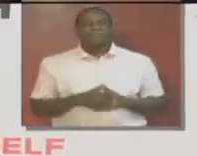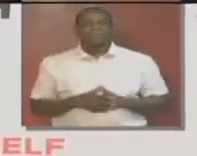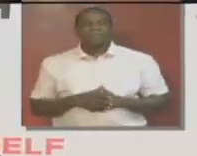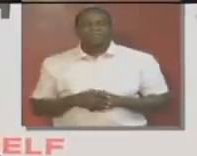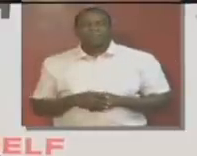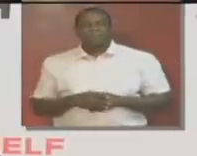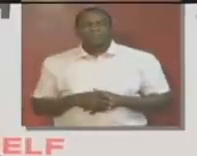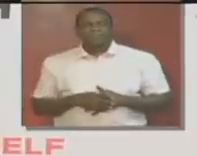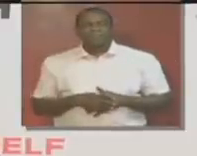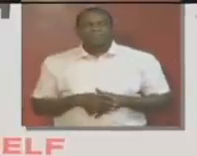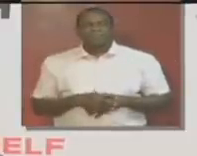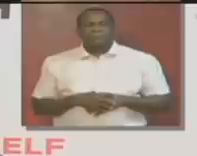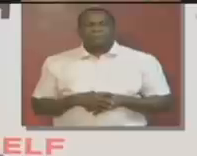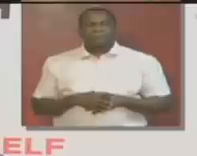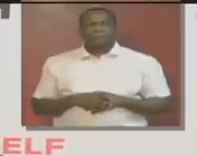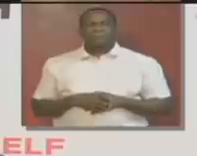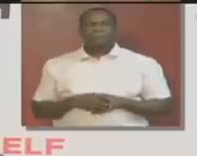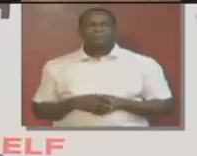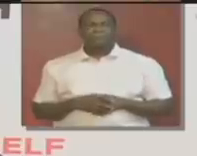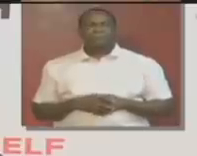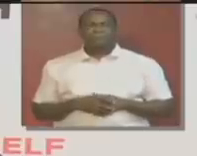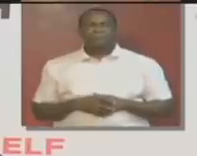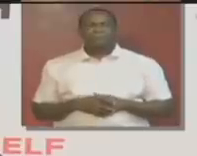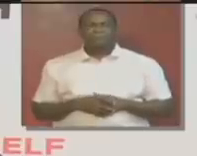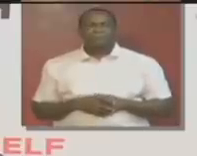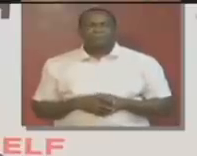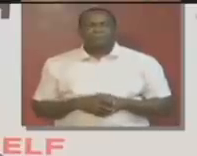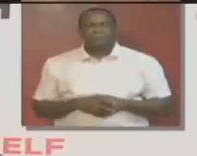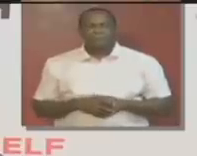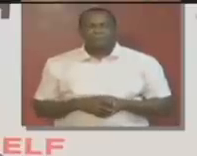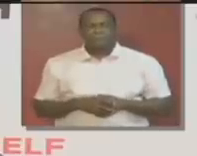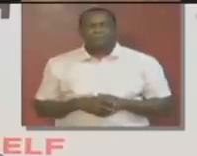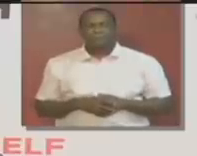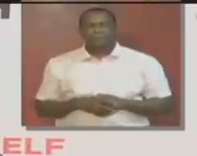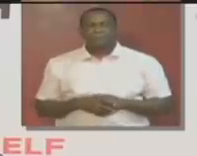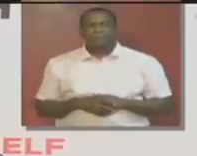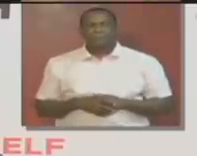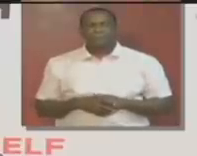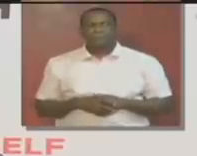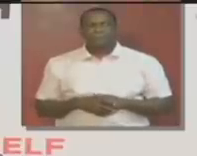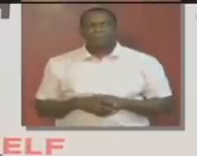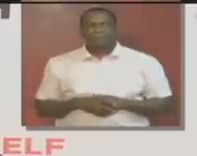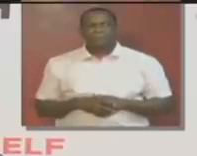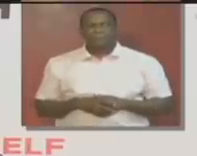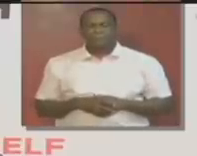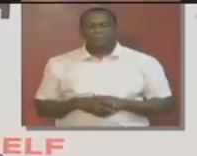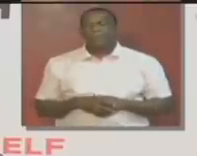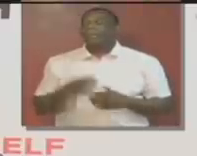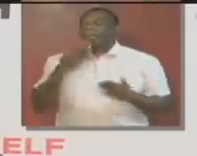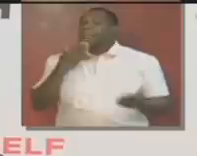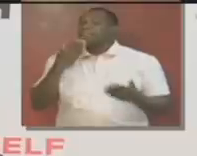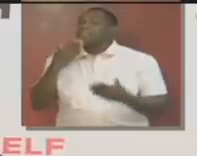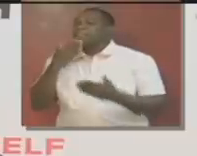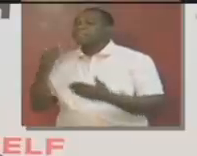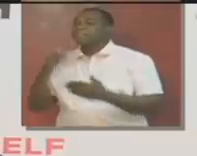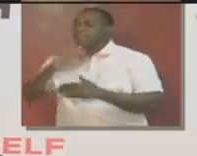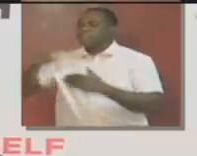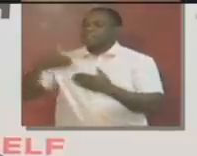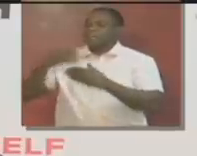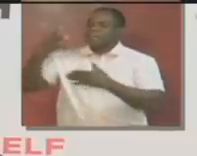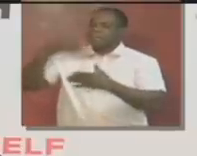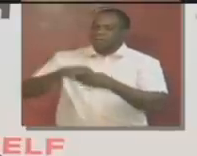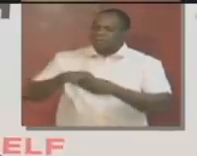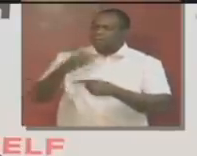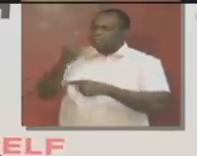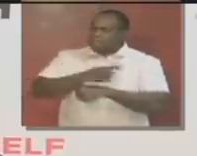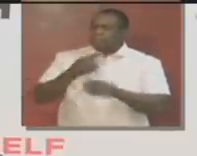We have come to the end of today's media conference. Thank you everyone for participating. Today we spoke about various health